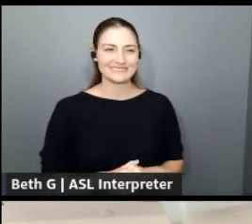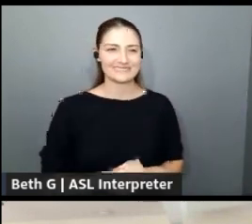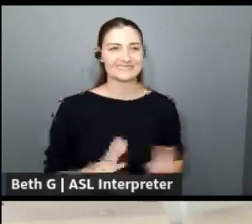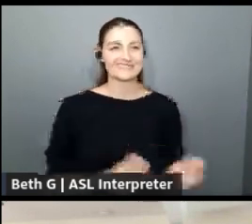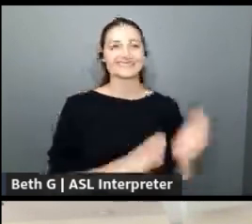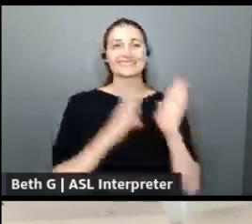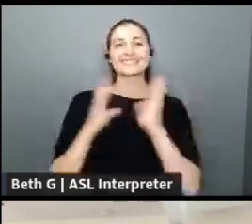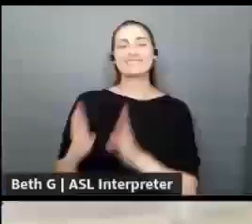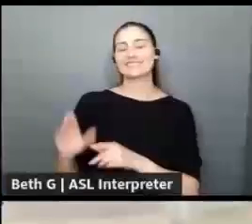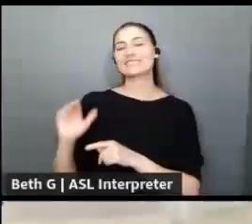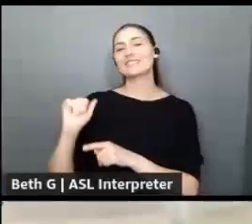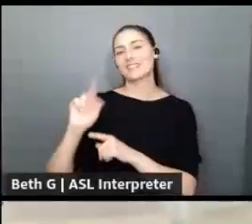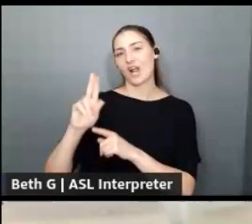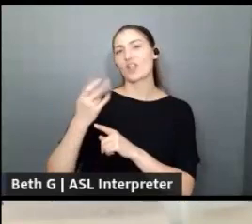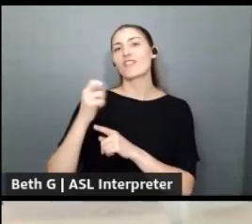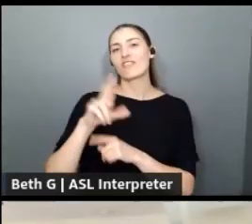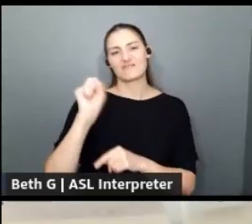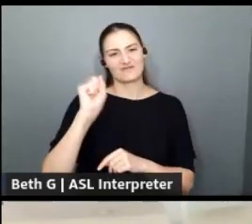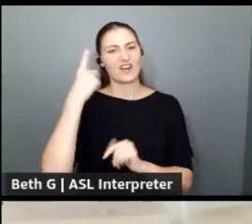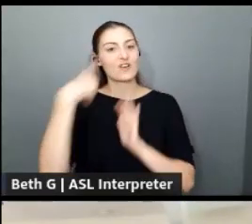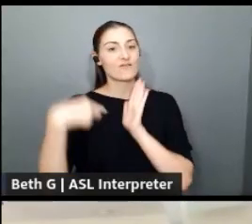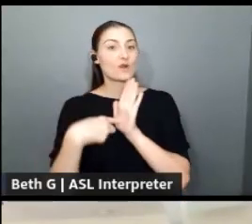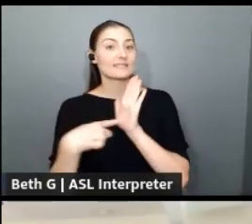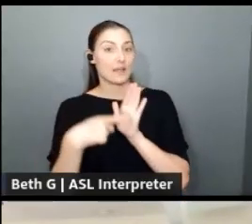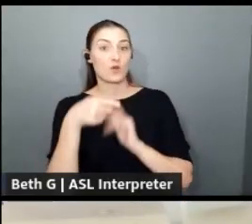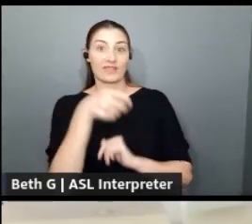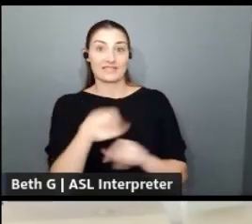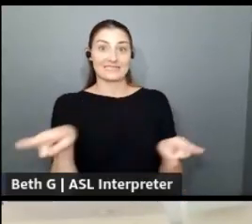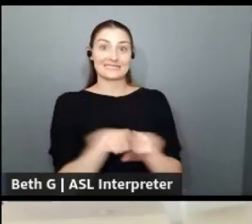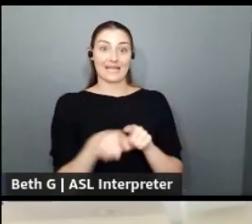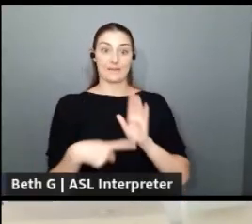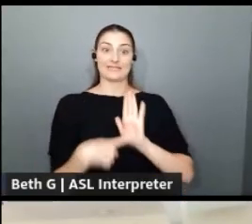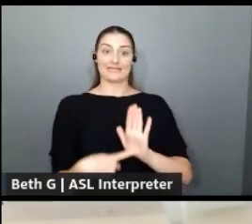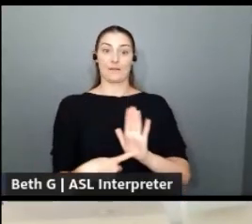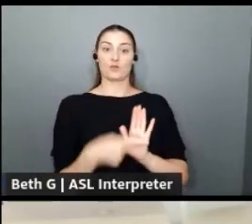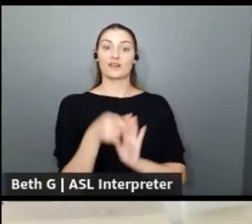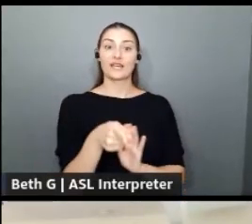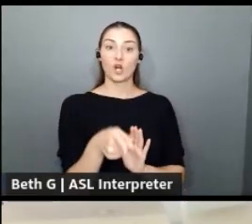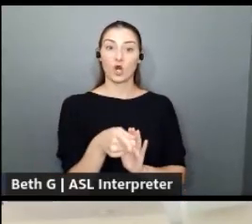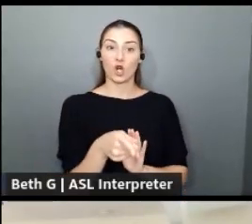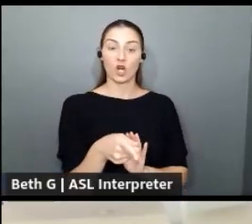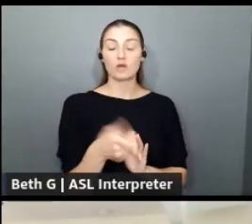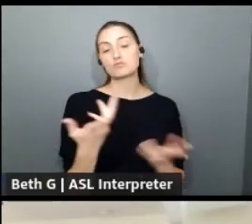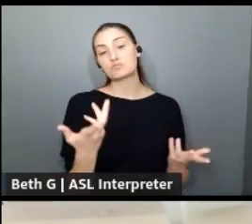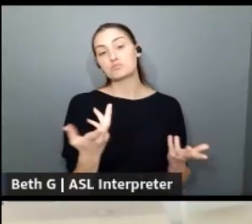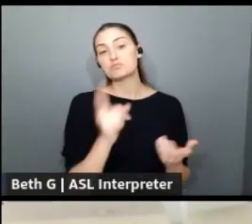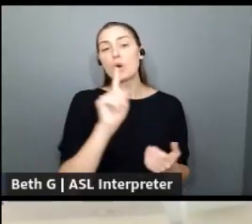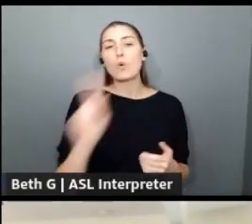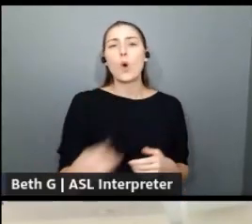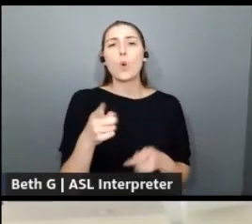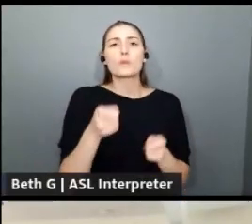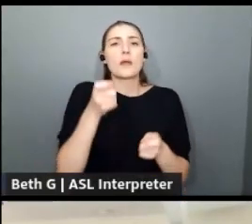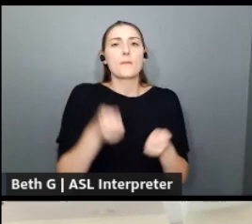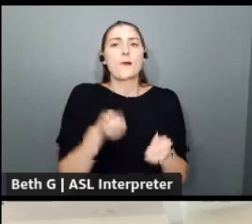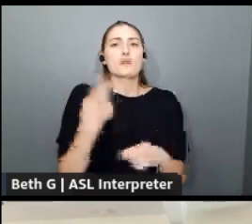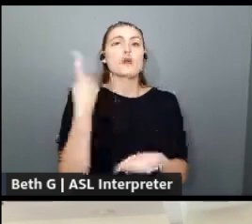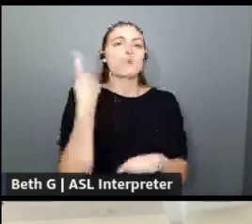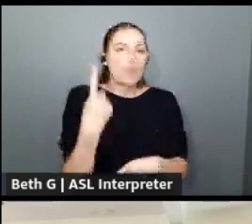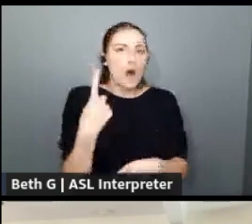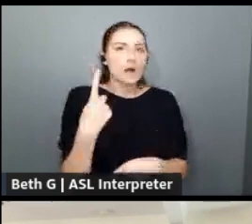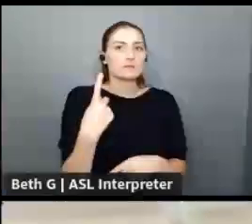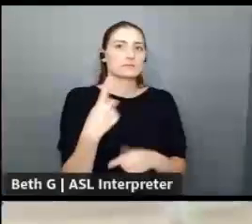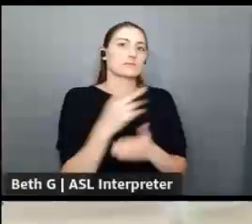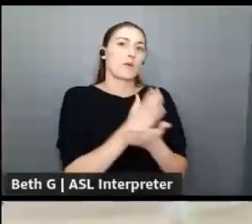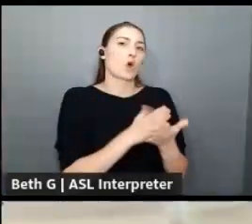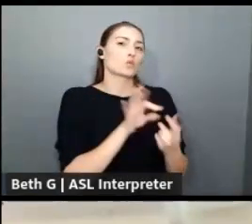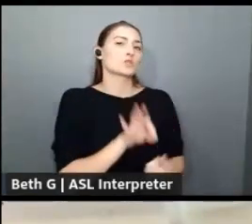So let's say in this example that we had, the first example, we only modified only one of the properties was unique across